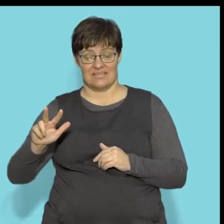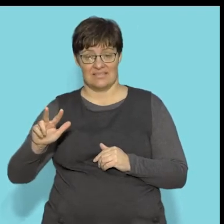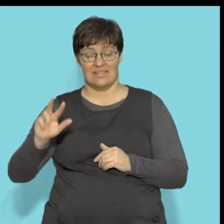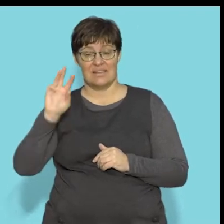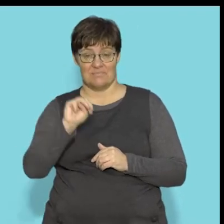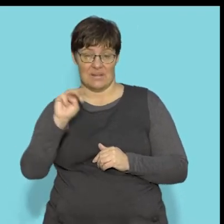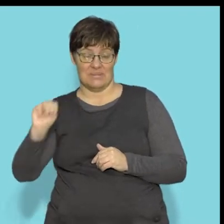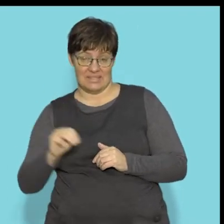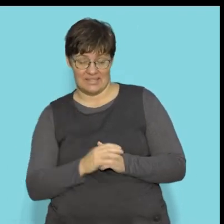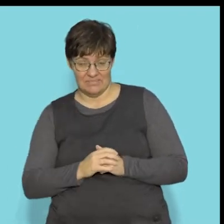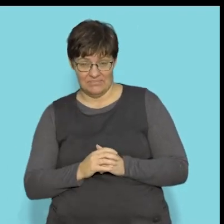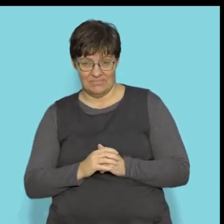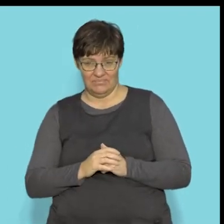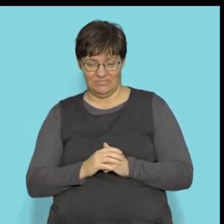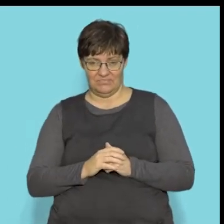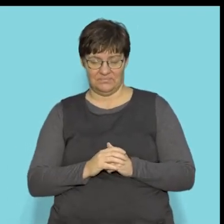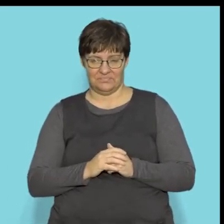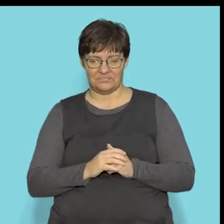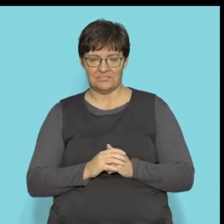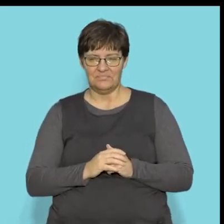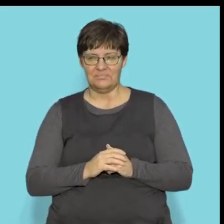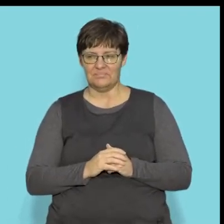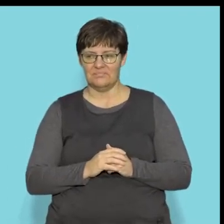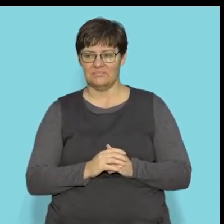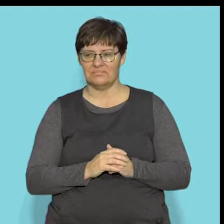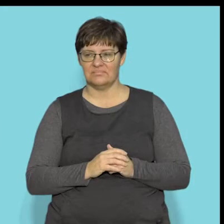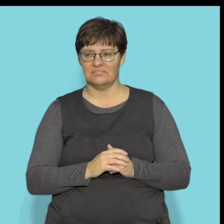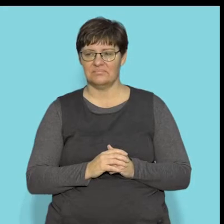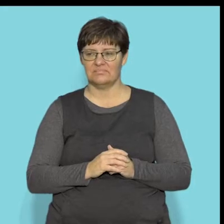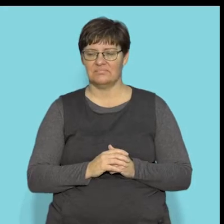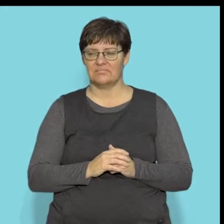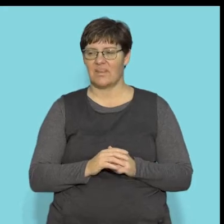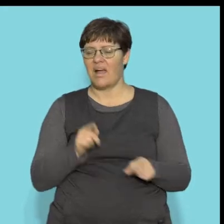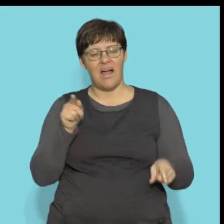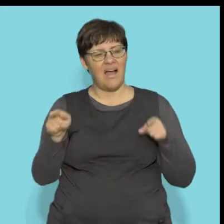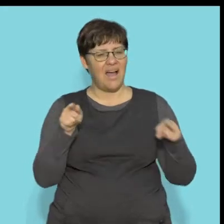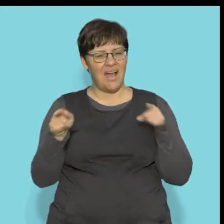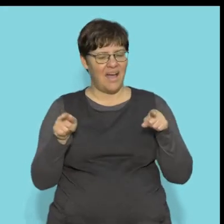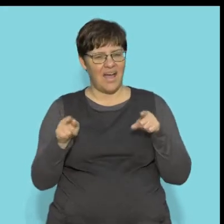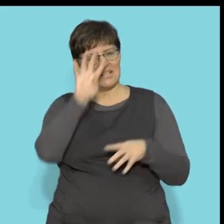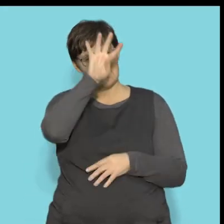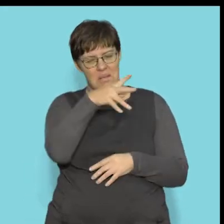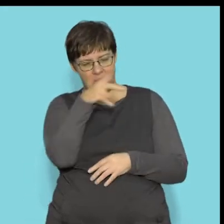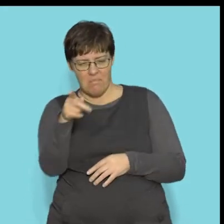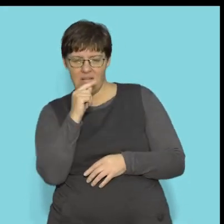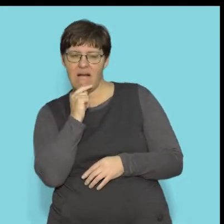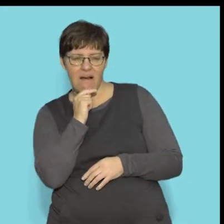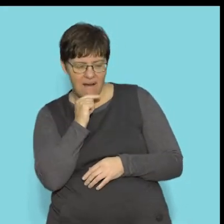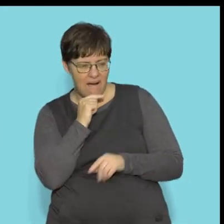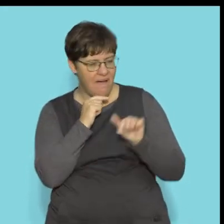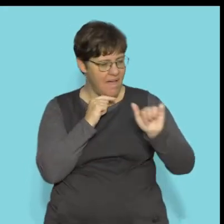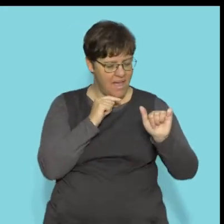78 millimeters. So just looking at the data table, we